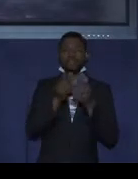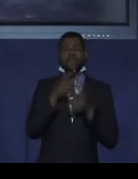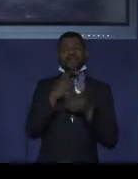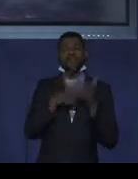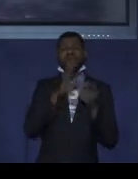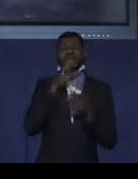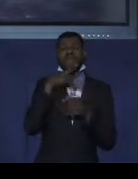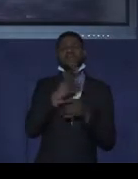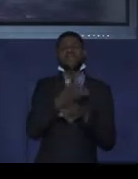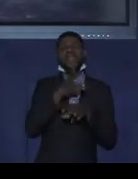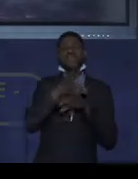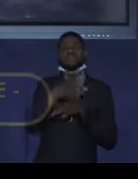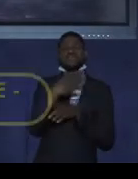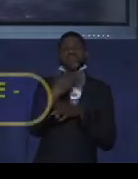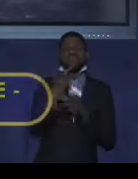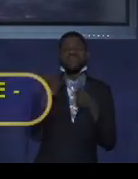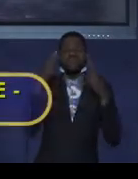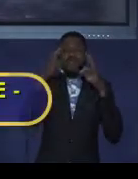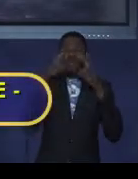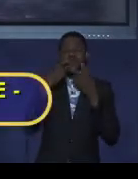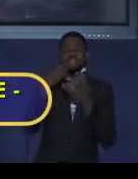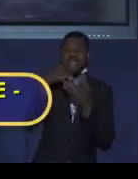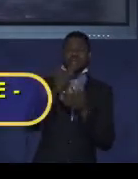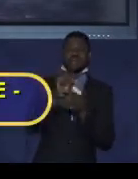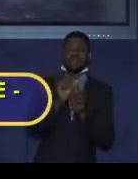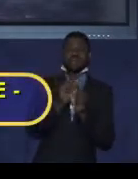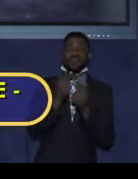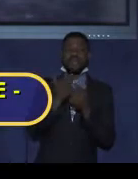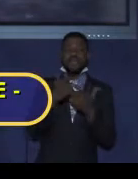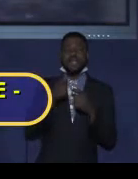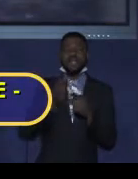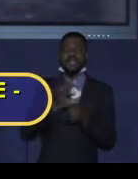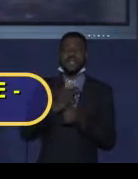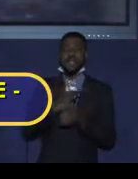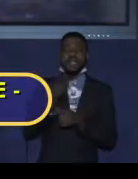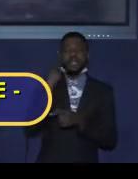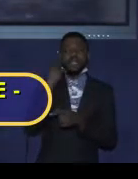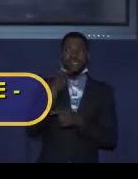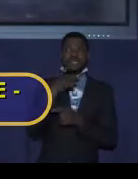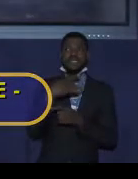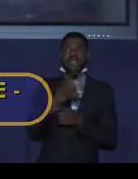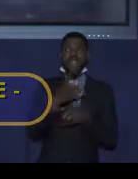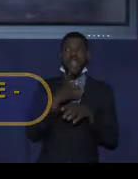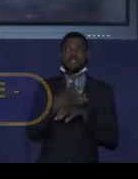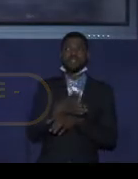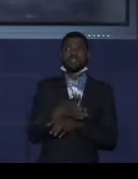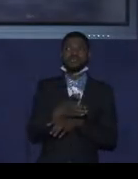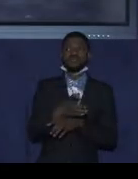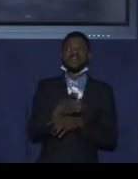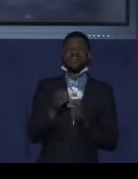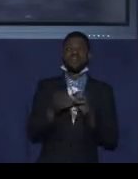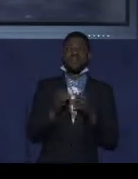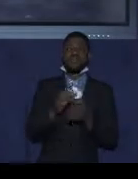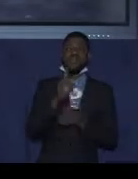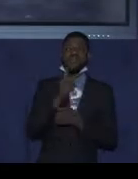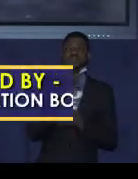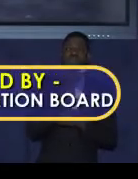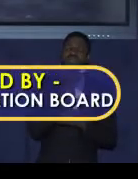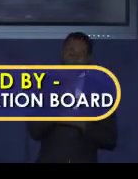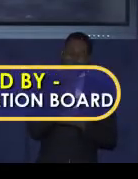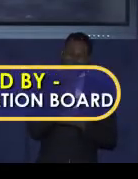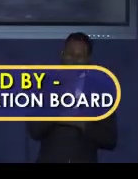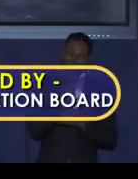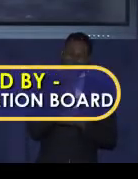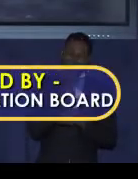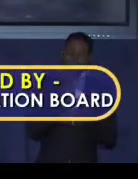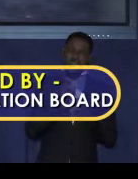What are the causes of conflict among groups? Let's look at the causes. 1,